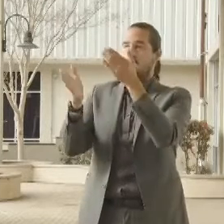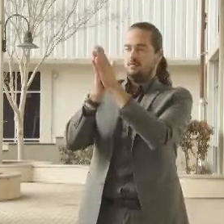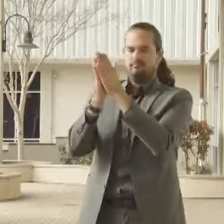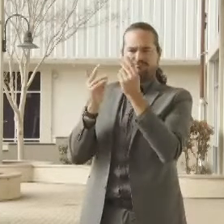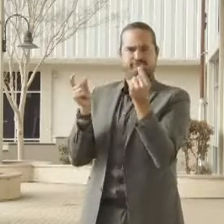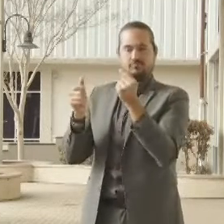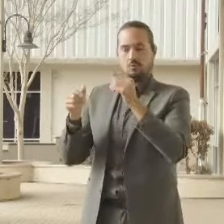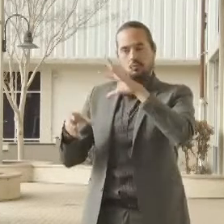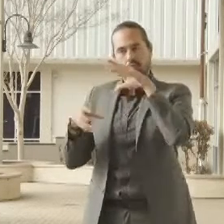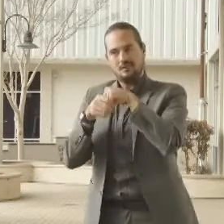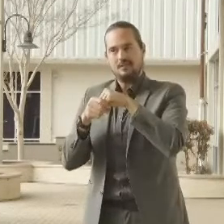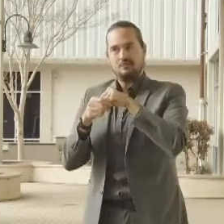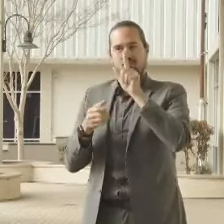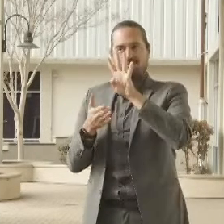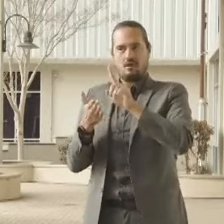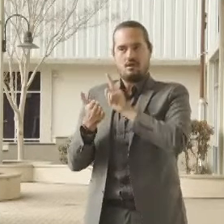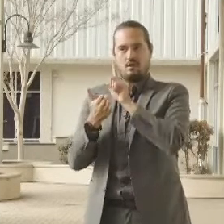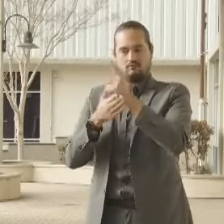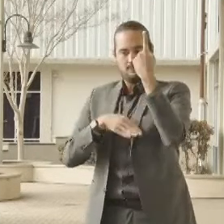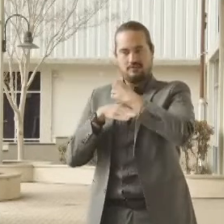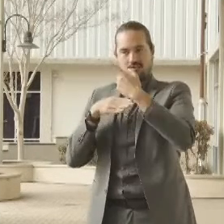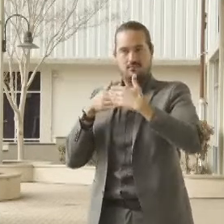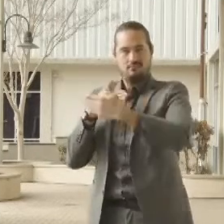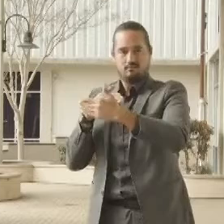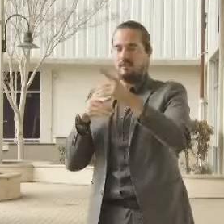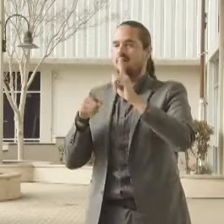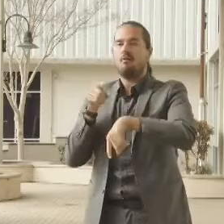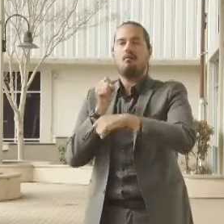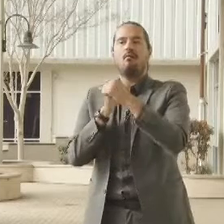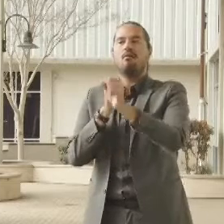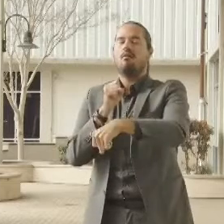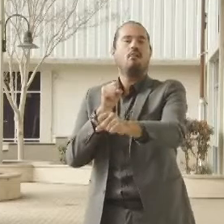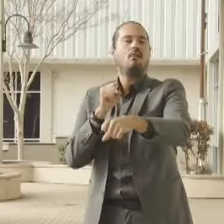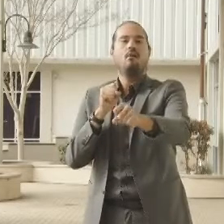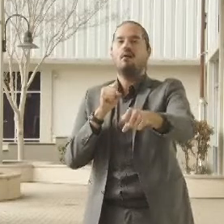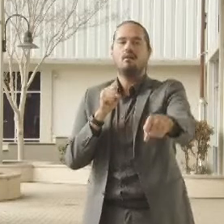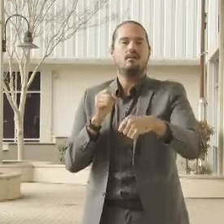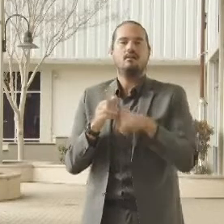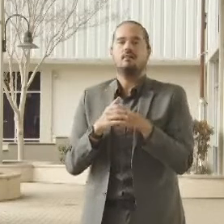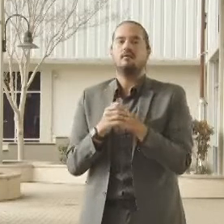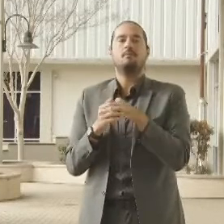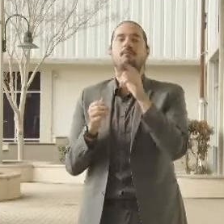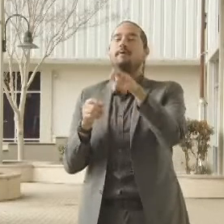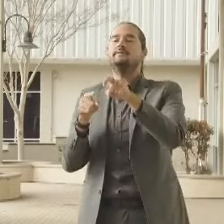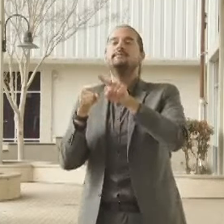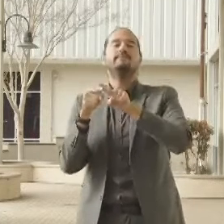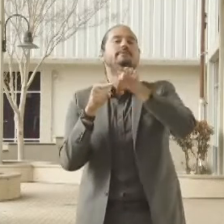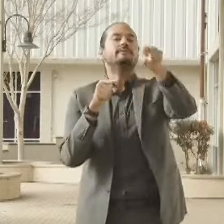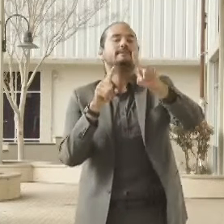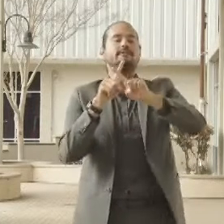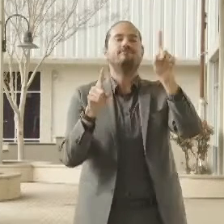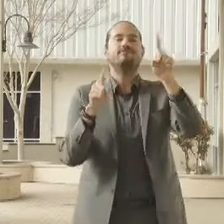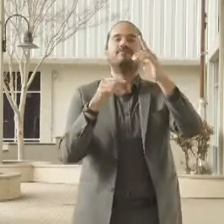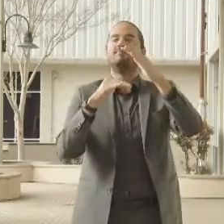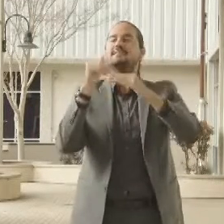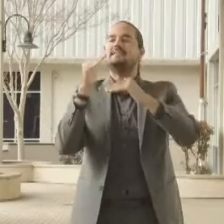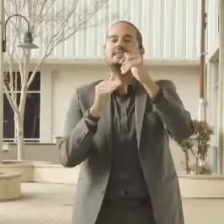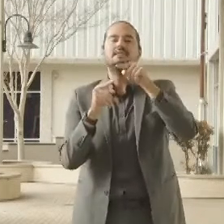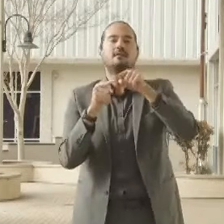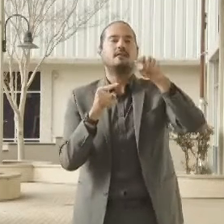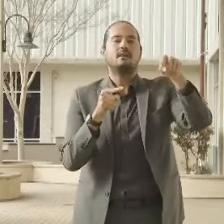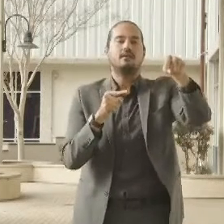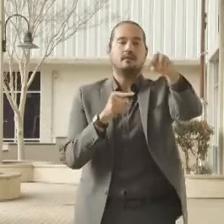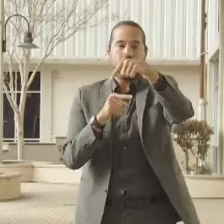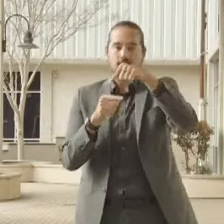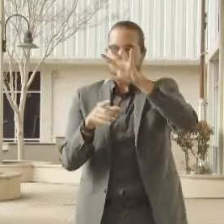24 hours through another facility that they run or operate, they cannot refer the patient to a different healthcare